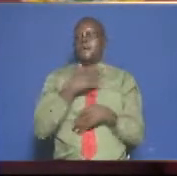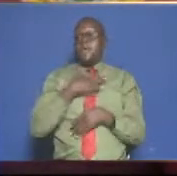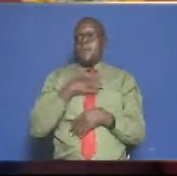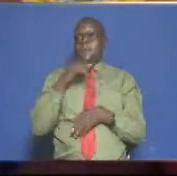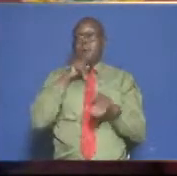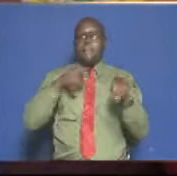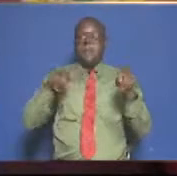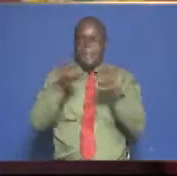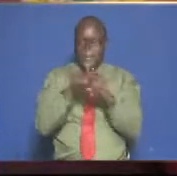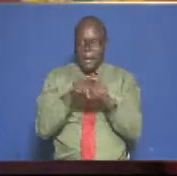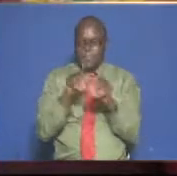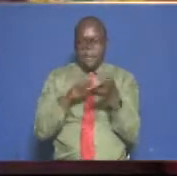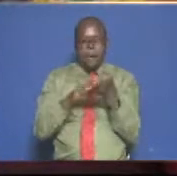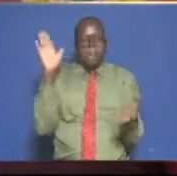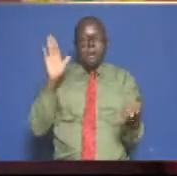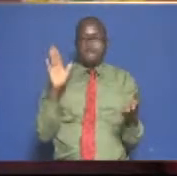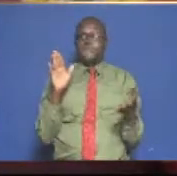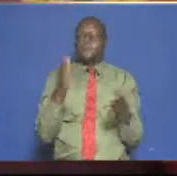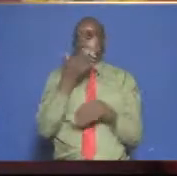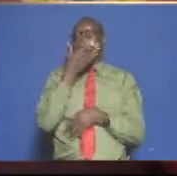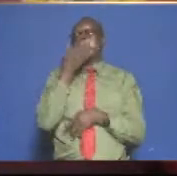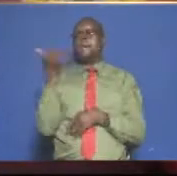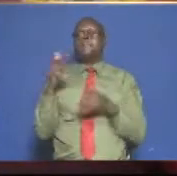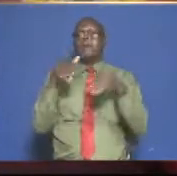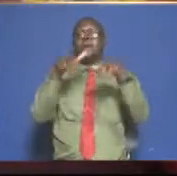brother a most befitting send-off